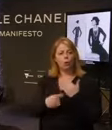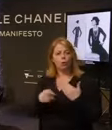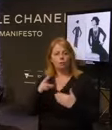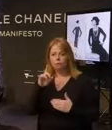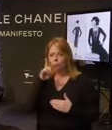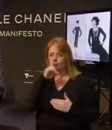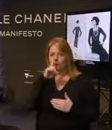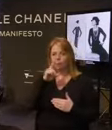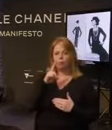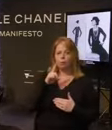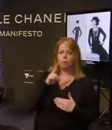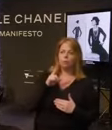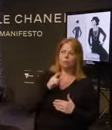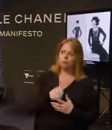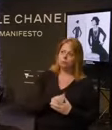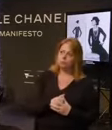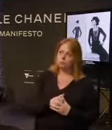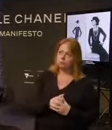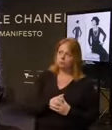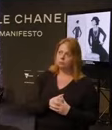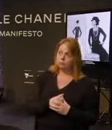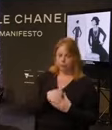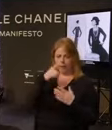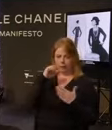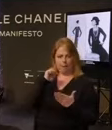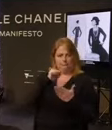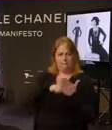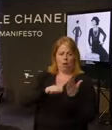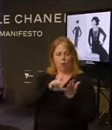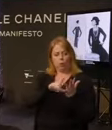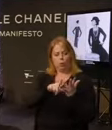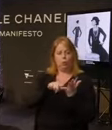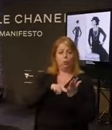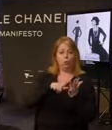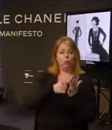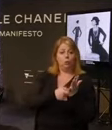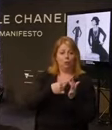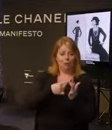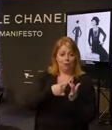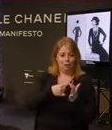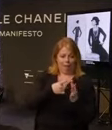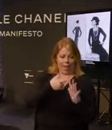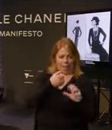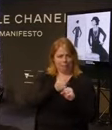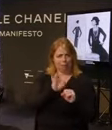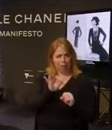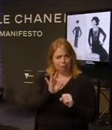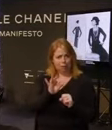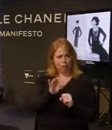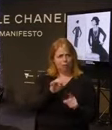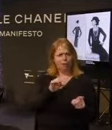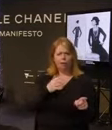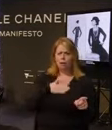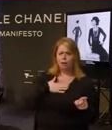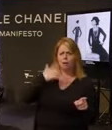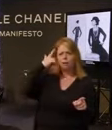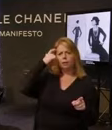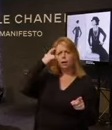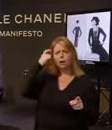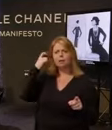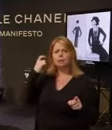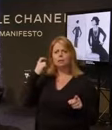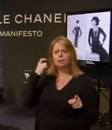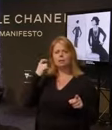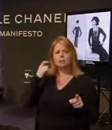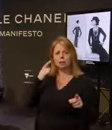afford literally her couture examples of these. And she was actually quite at ease with the idea of being emulated and